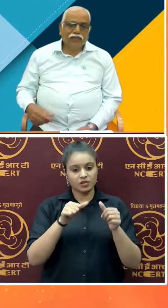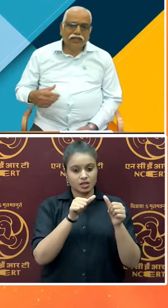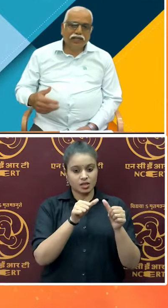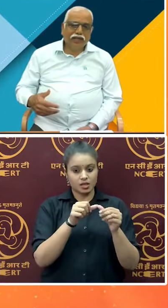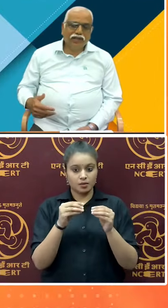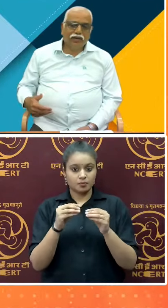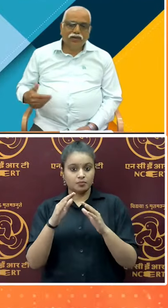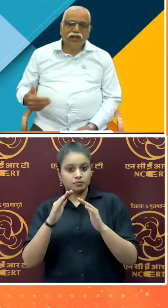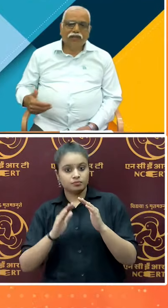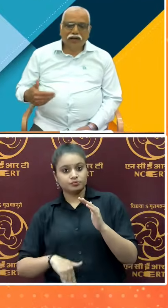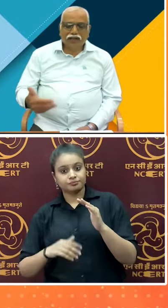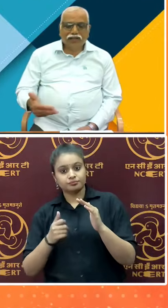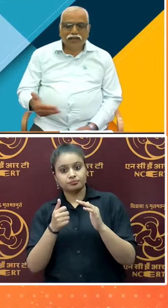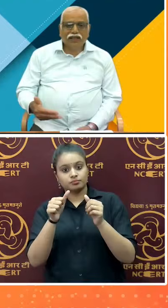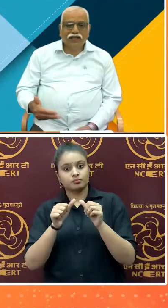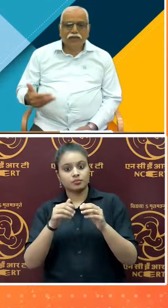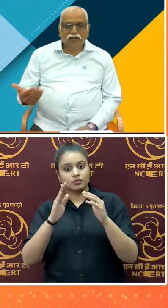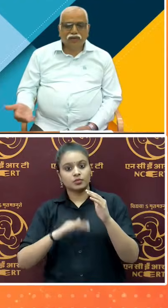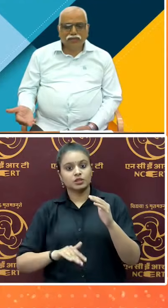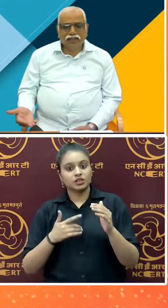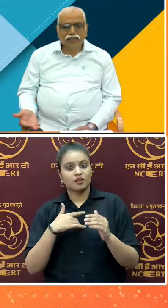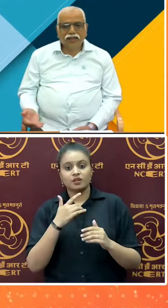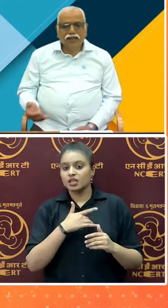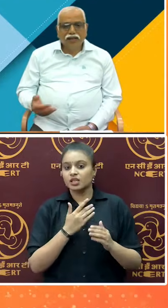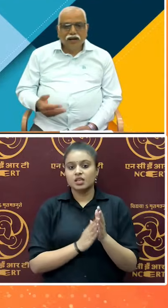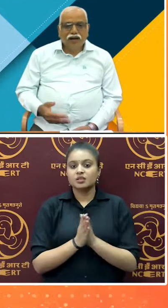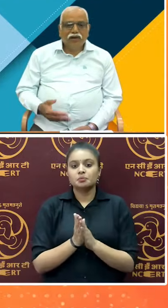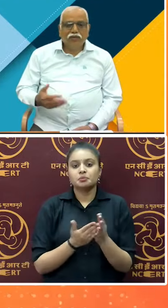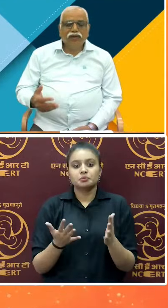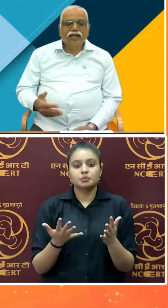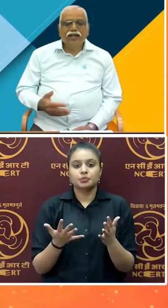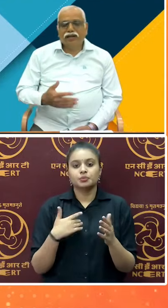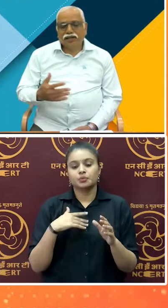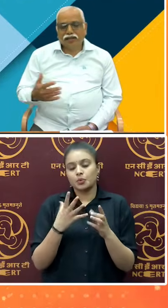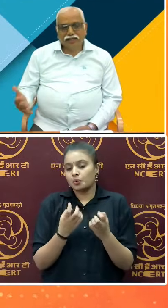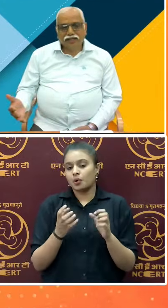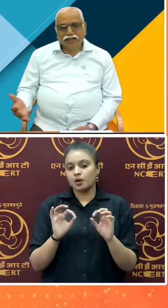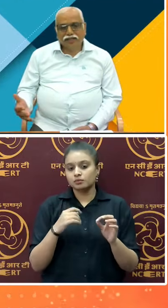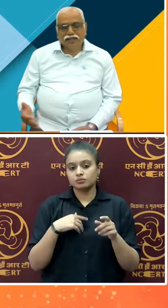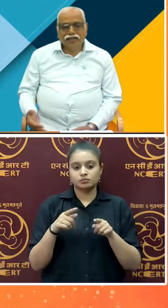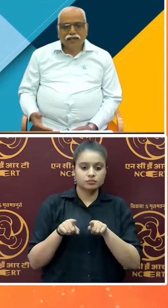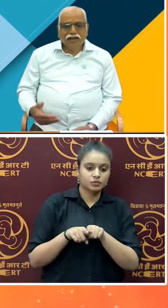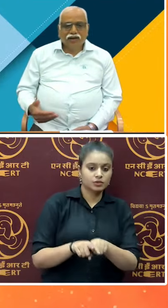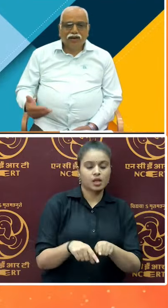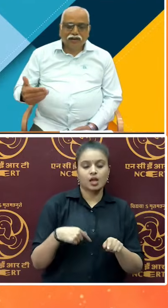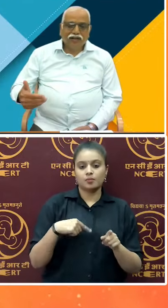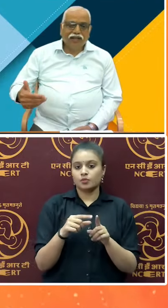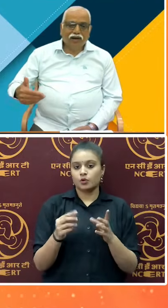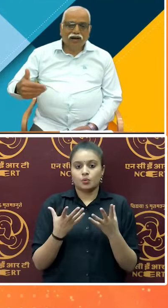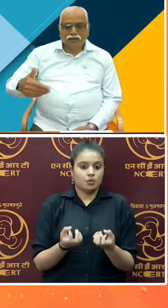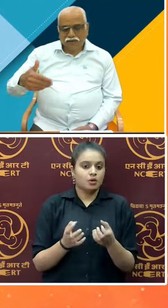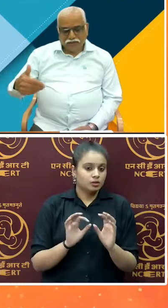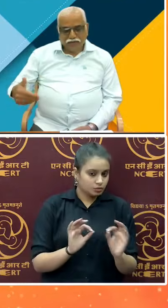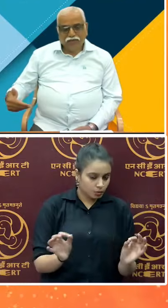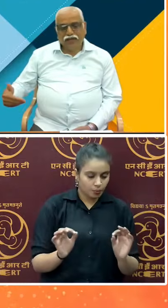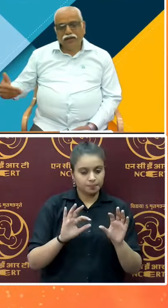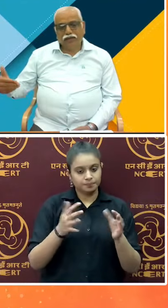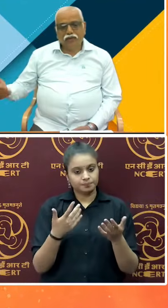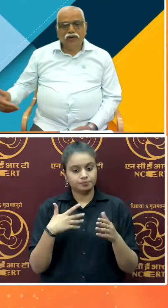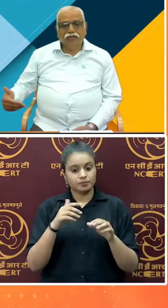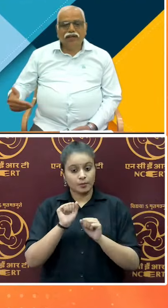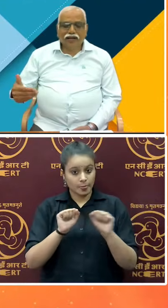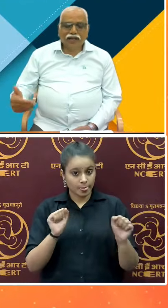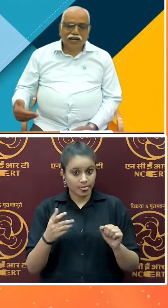So that means they don't have interest in their performances, or to maintain that consistency, or they are